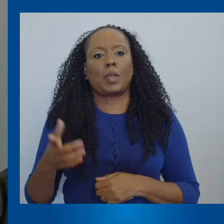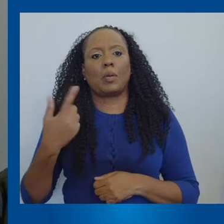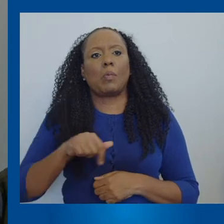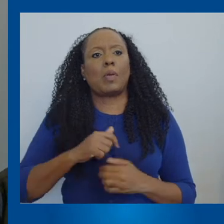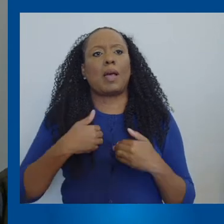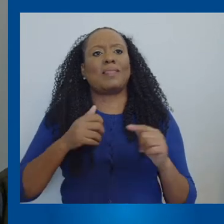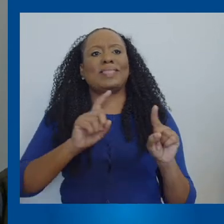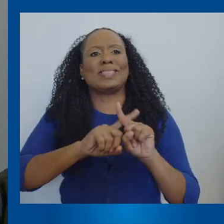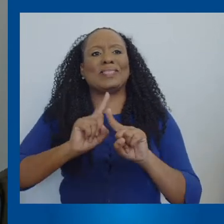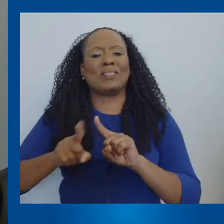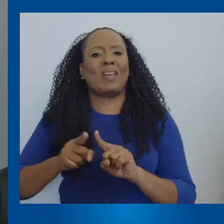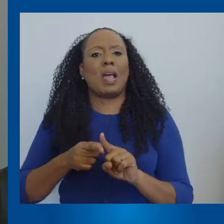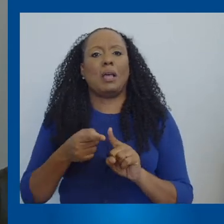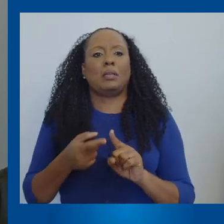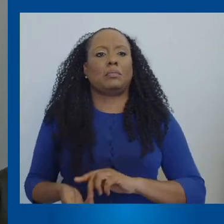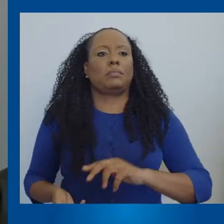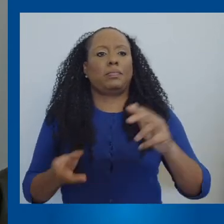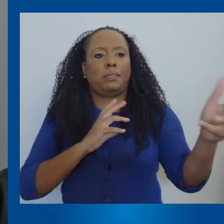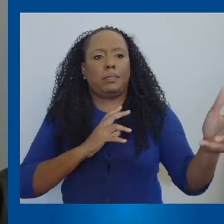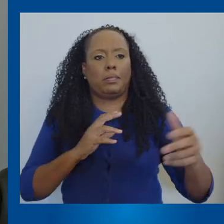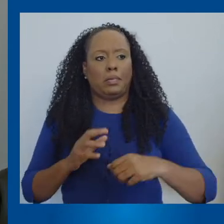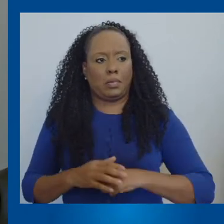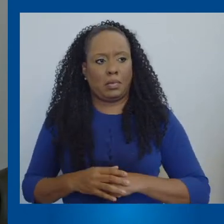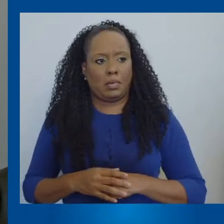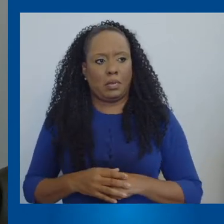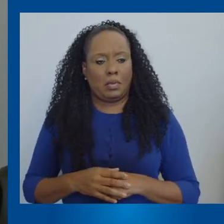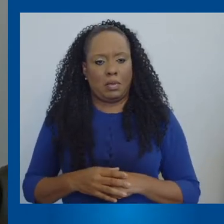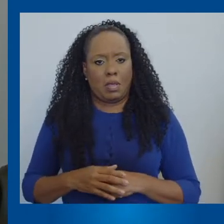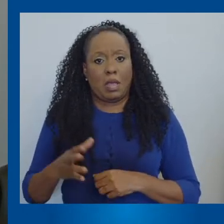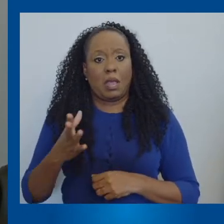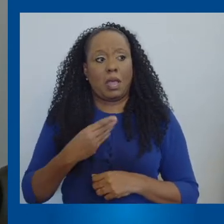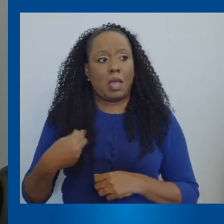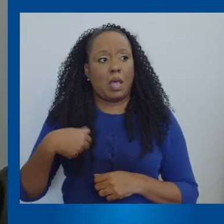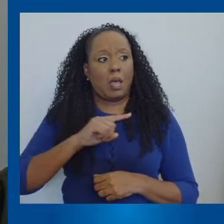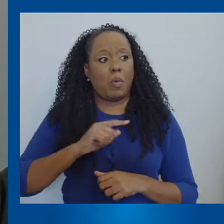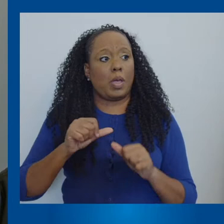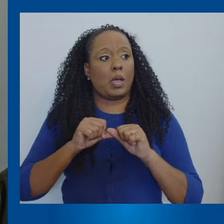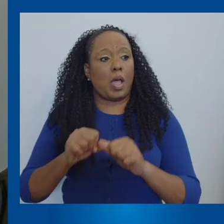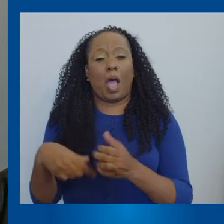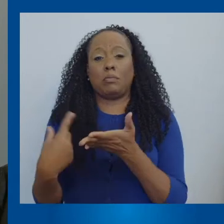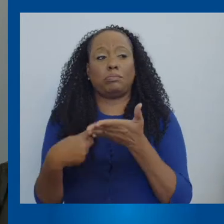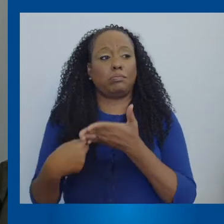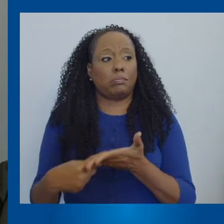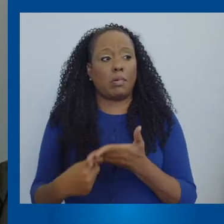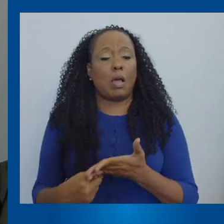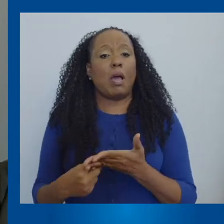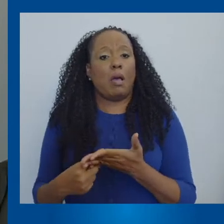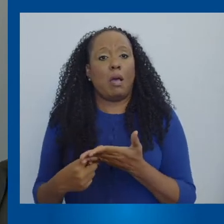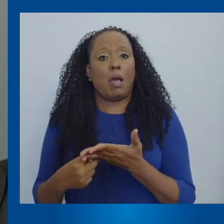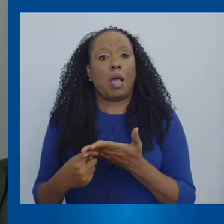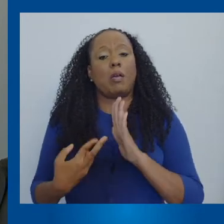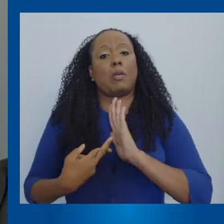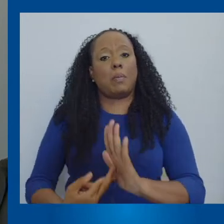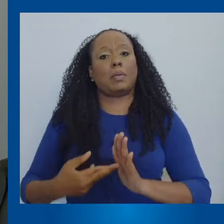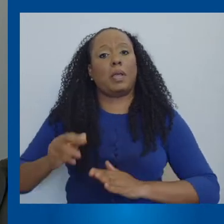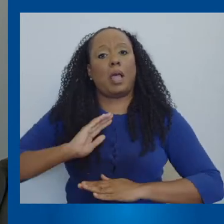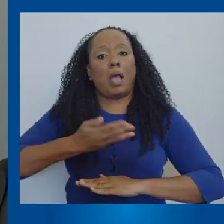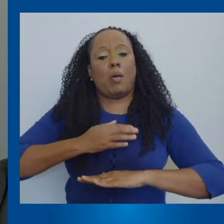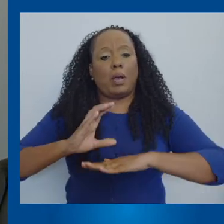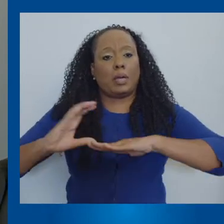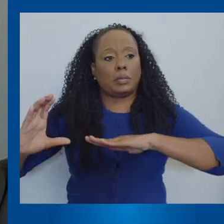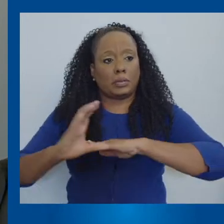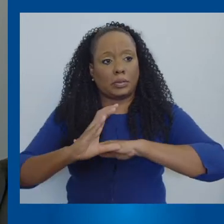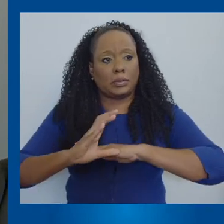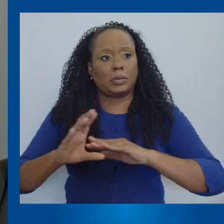crises. The climate crisis, which I've spoken and continue to speak on behalf of our region,